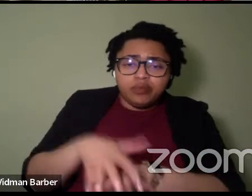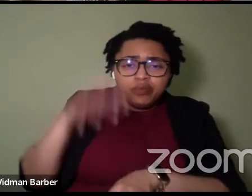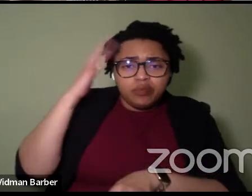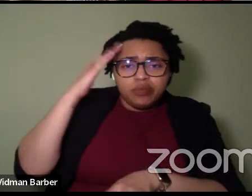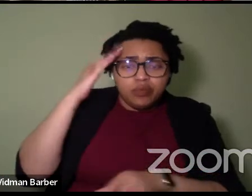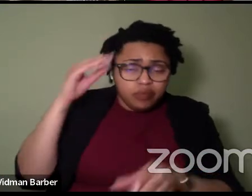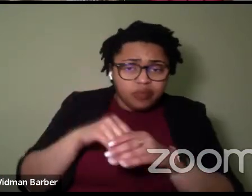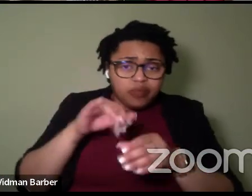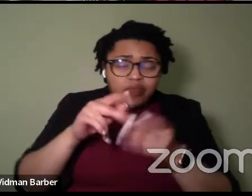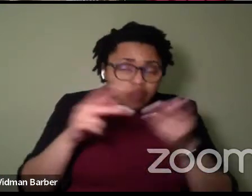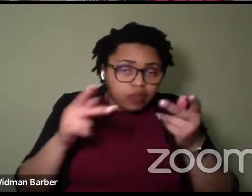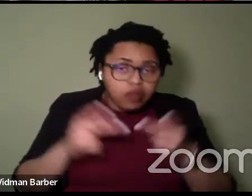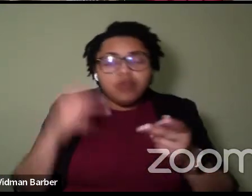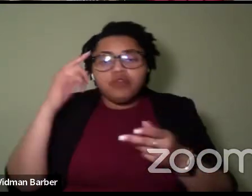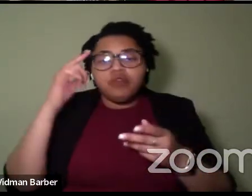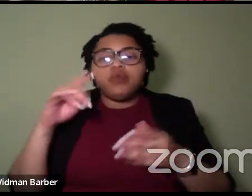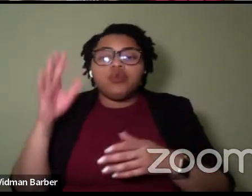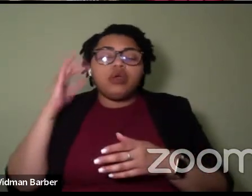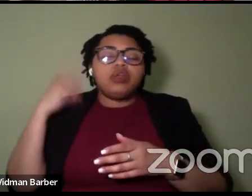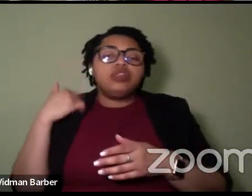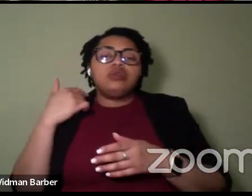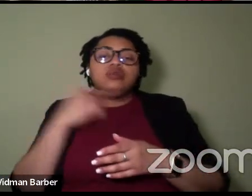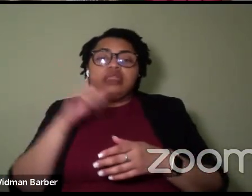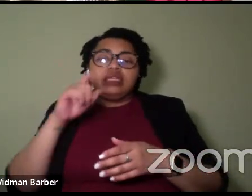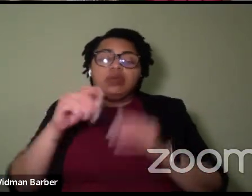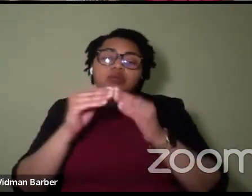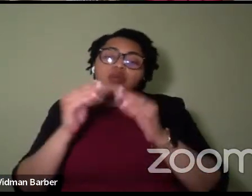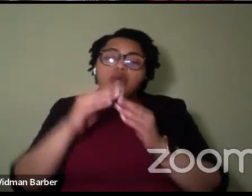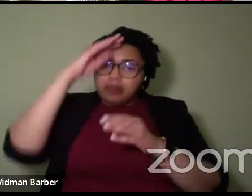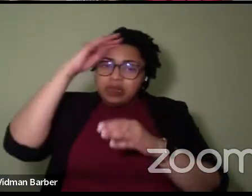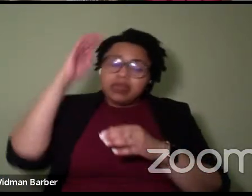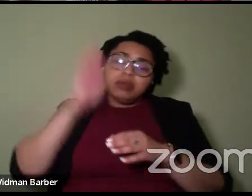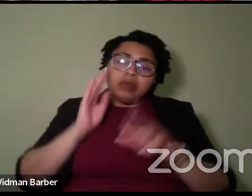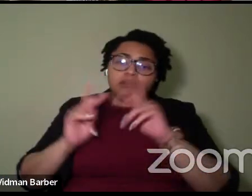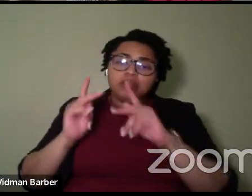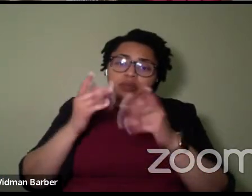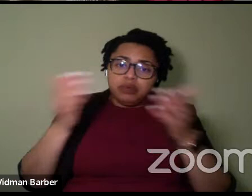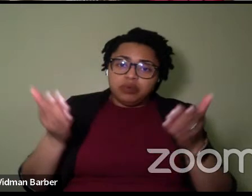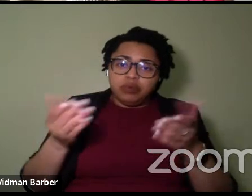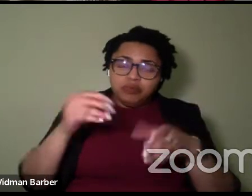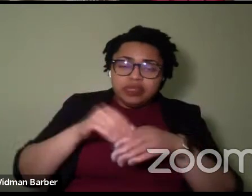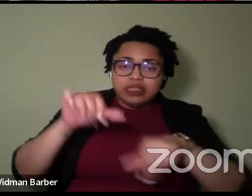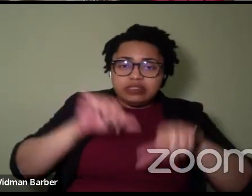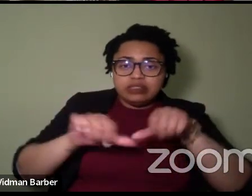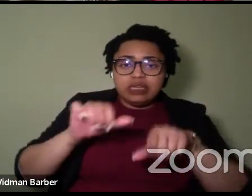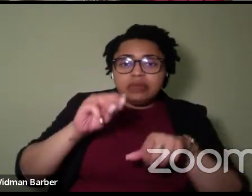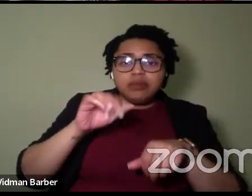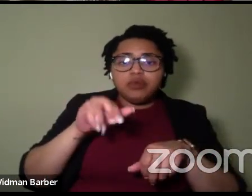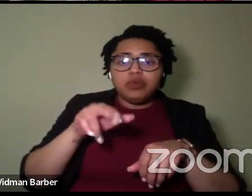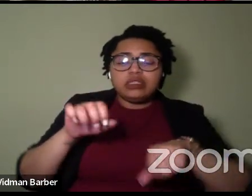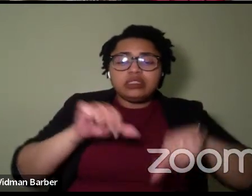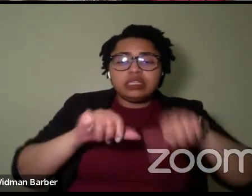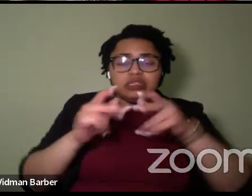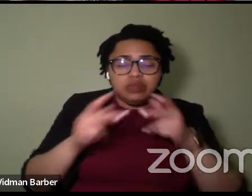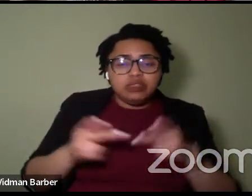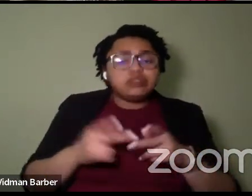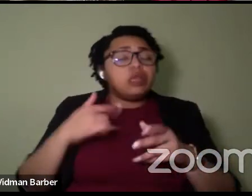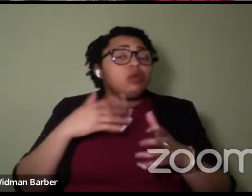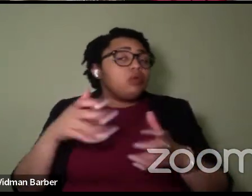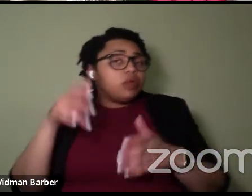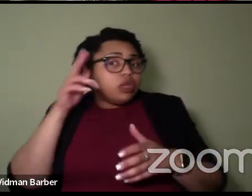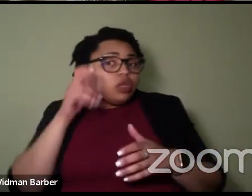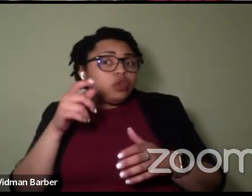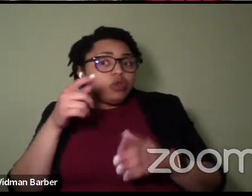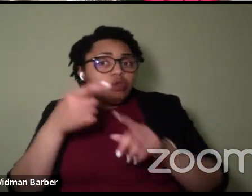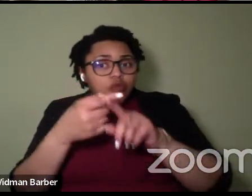spaces? Why do you need more Black and brown people in these spaces? So I would like to hear directly from you all why you think it's important, as